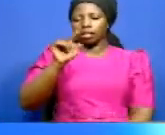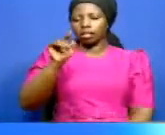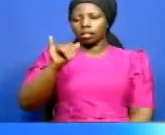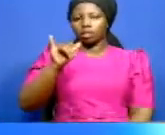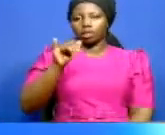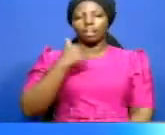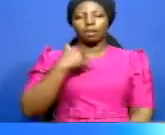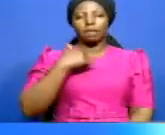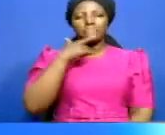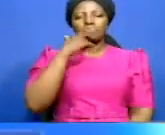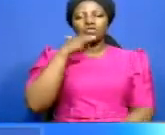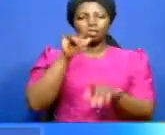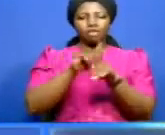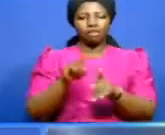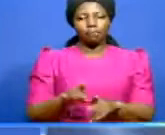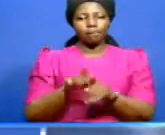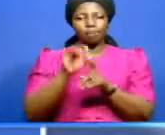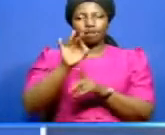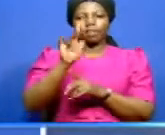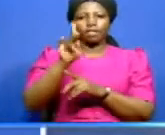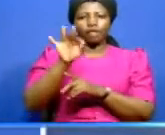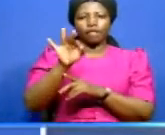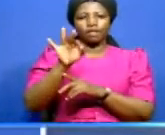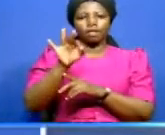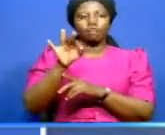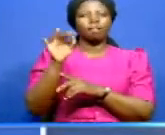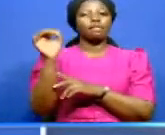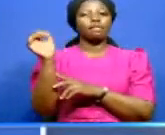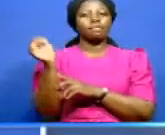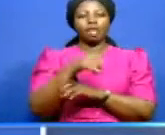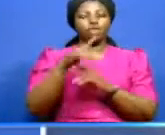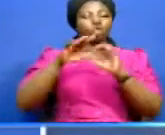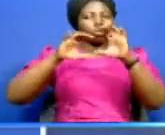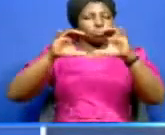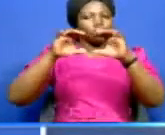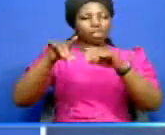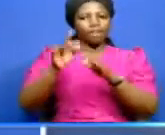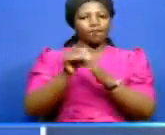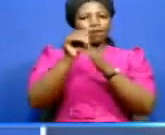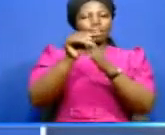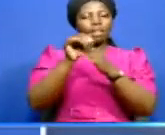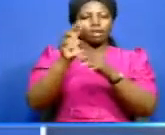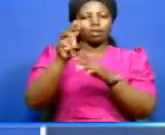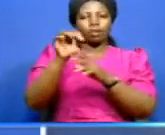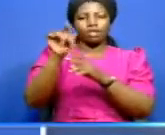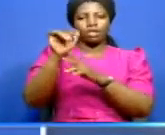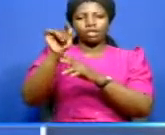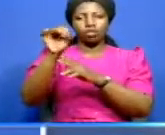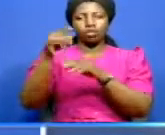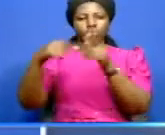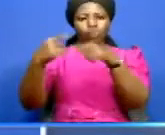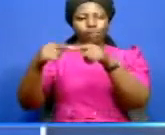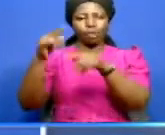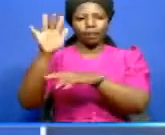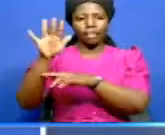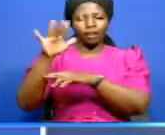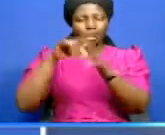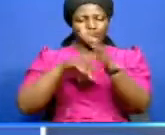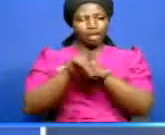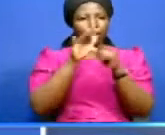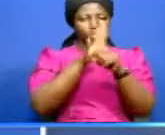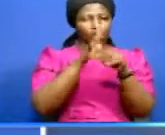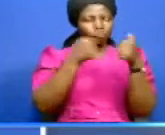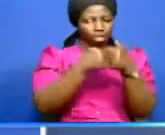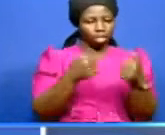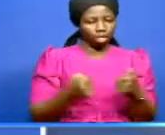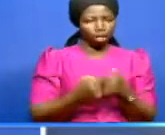FKF Premier League January Coach of the Month. Kimanzi guided Wazito to 5 wins in his mini matches to be crowned the best